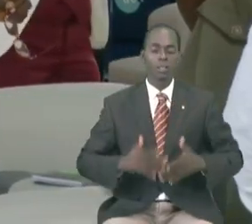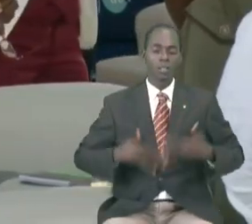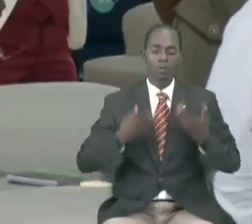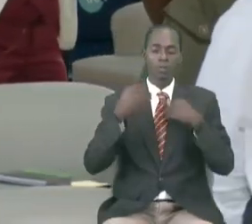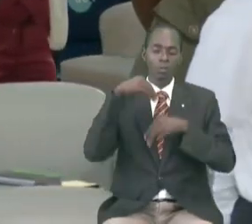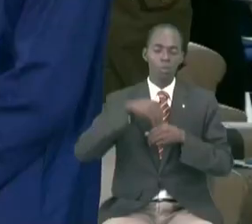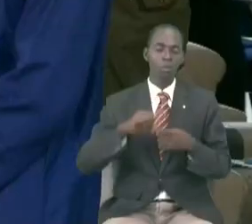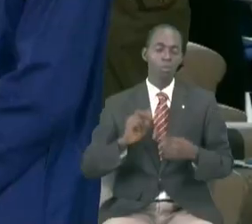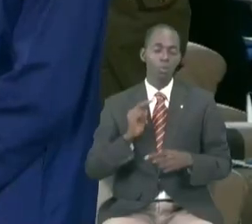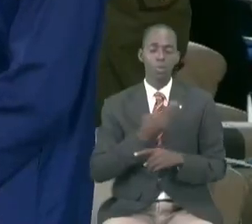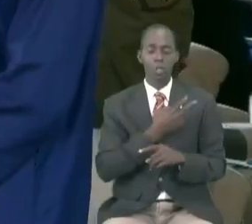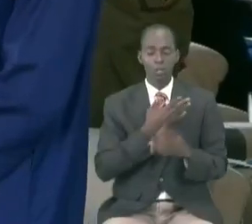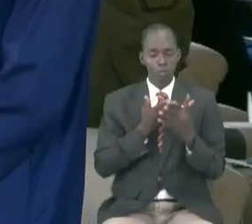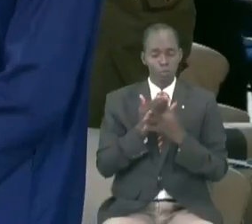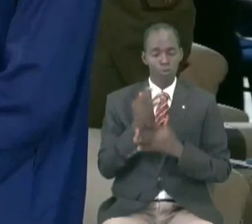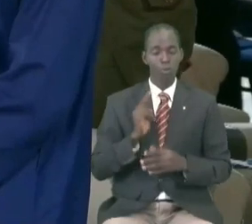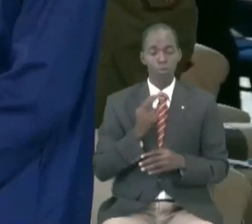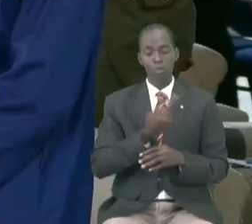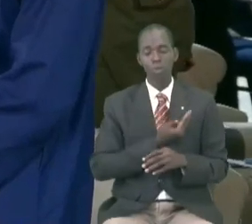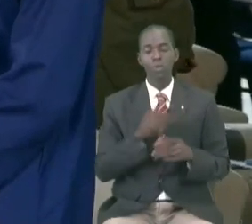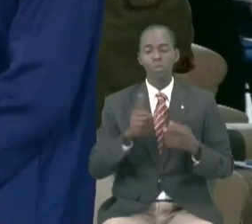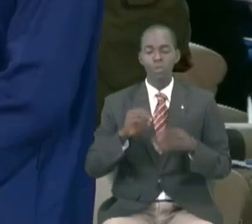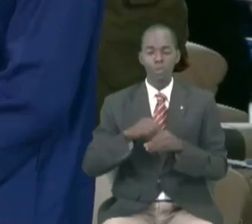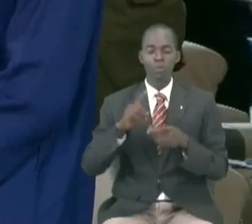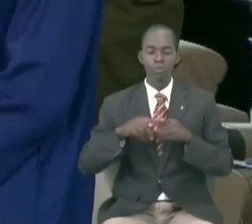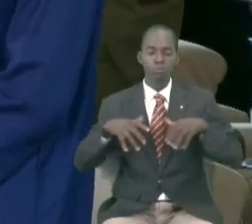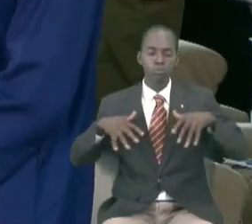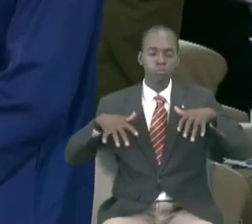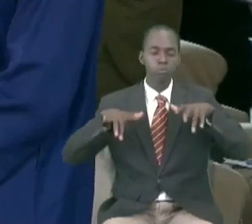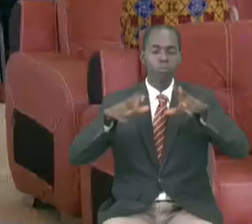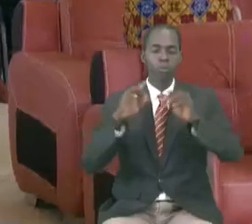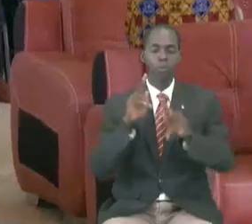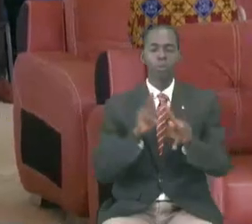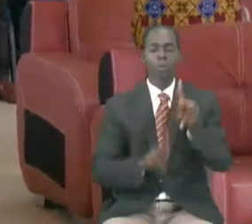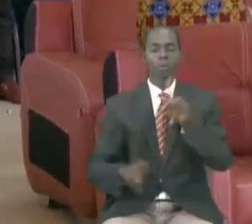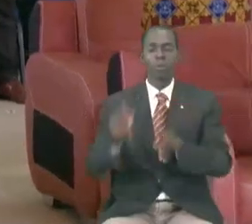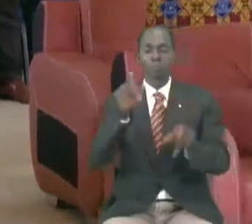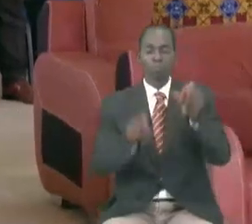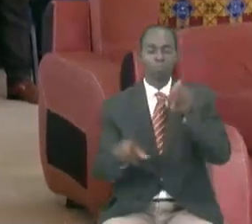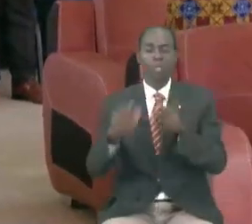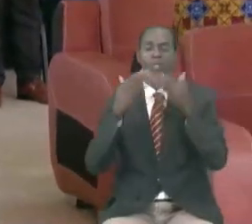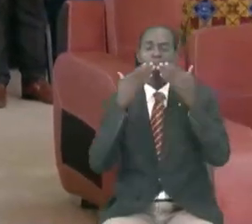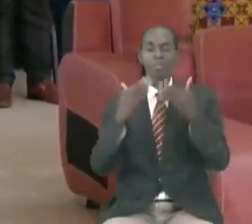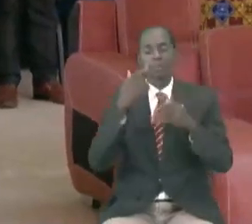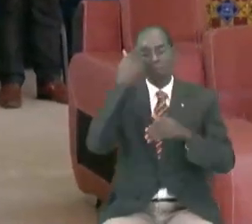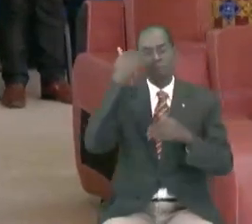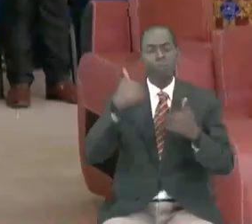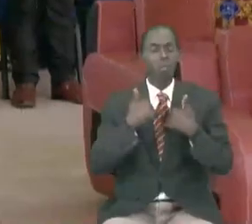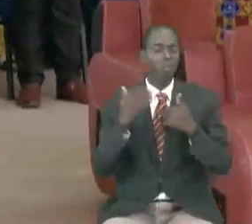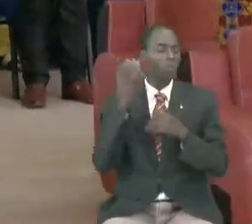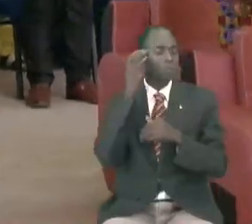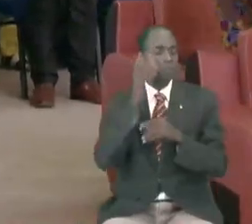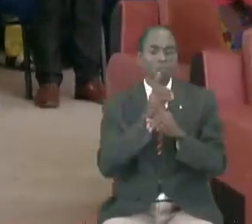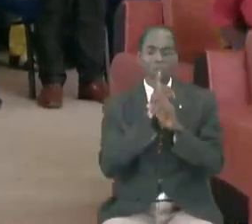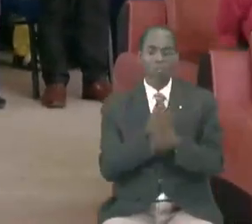know you have answered. In Jesus' name we pray. God bless you. You